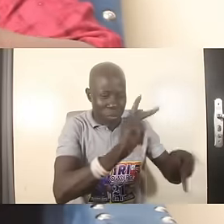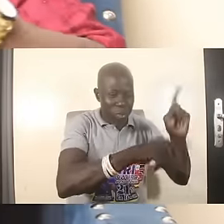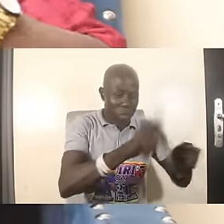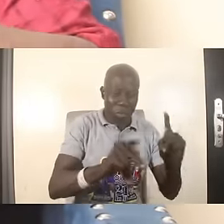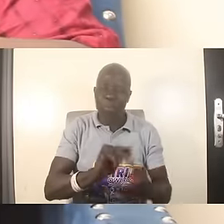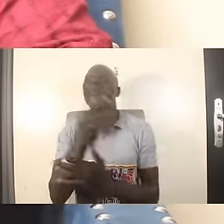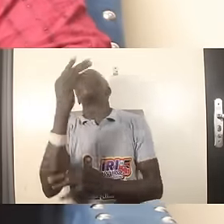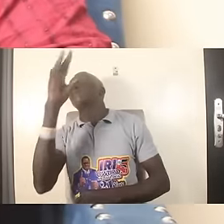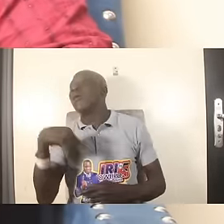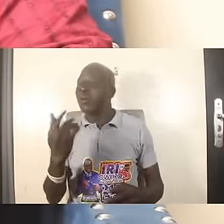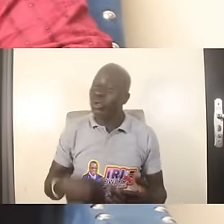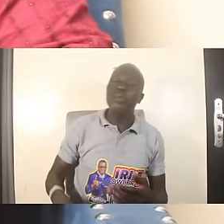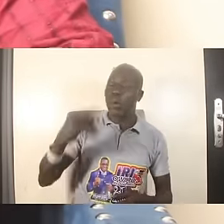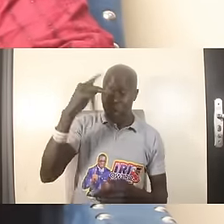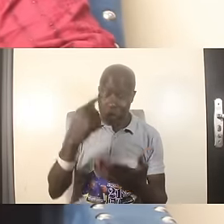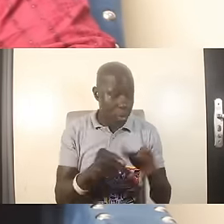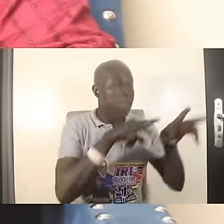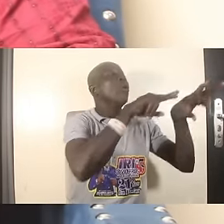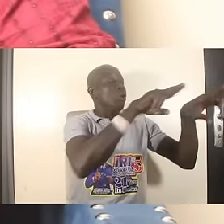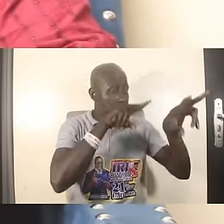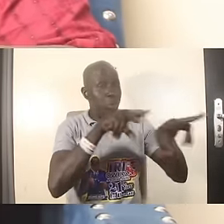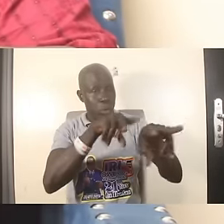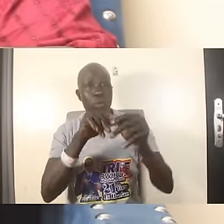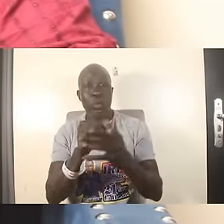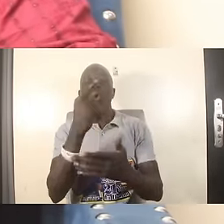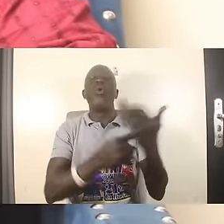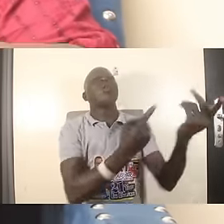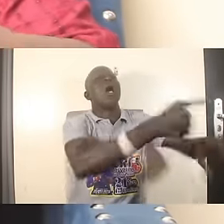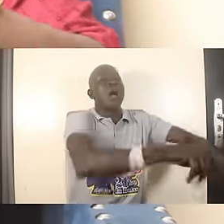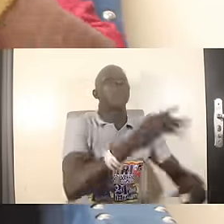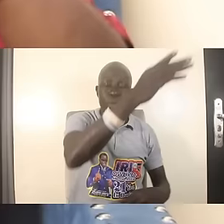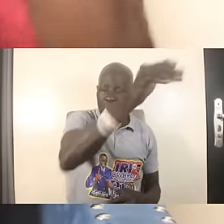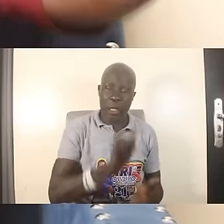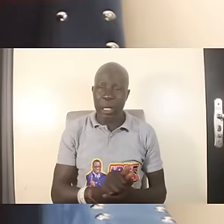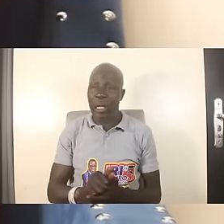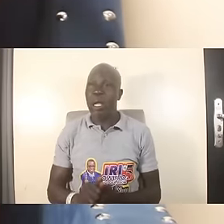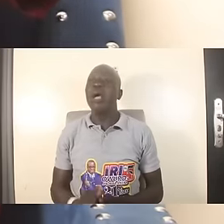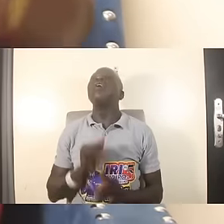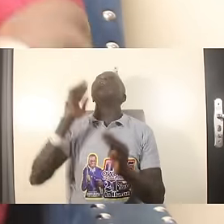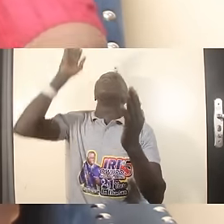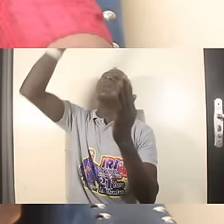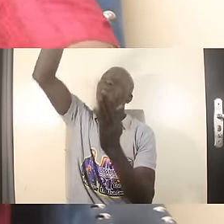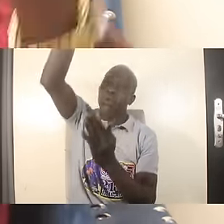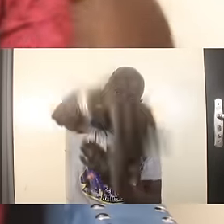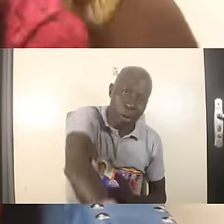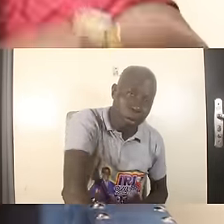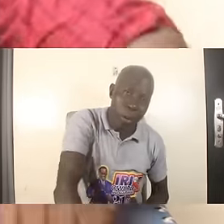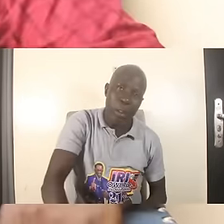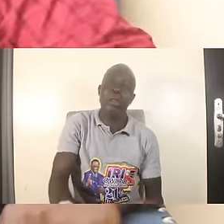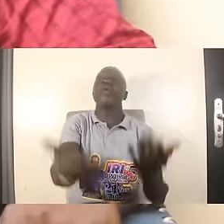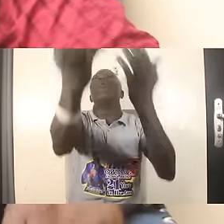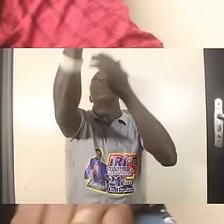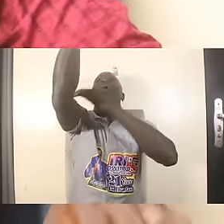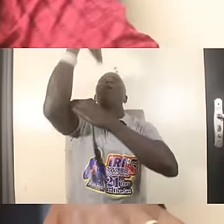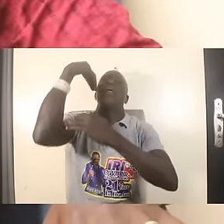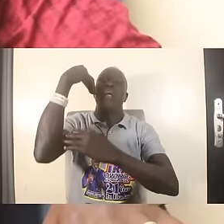both young and old. We want to see what we have. We want to. The thing that will take place. And went straight.